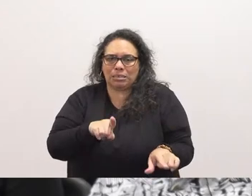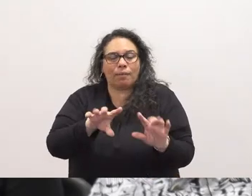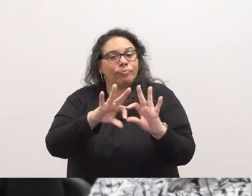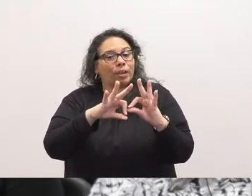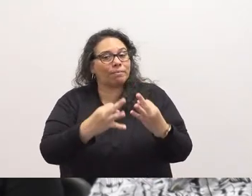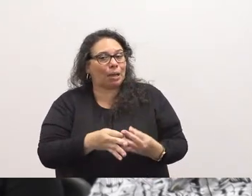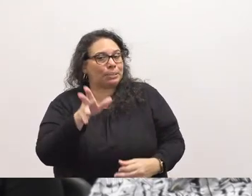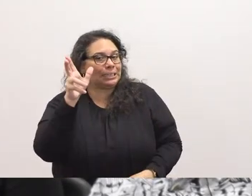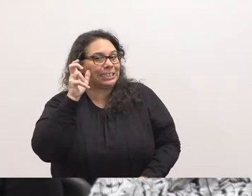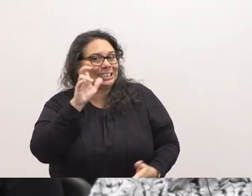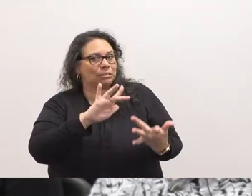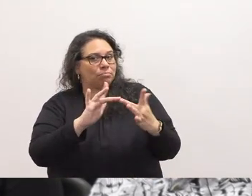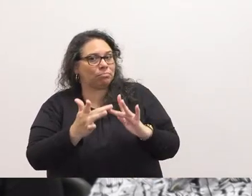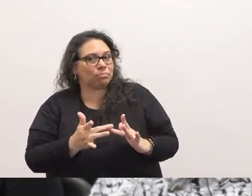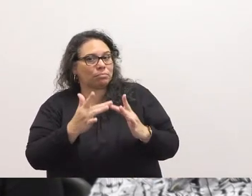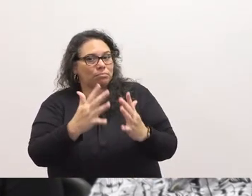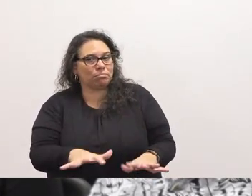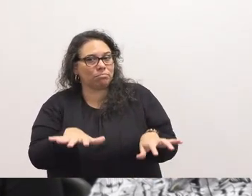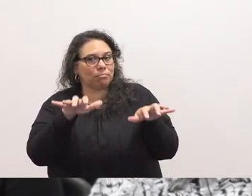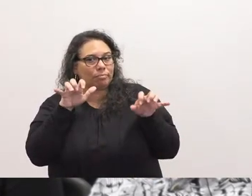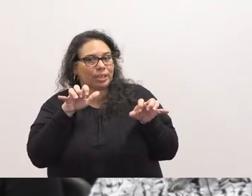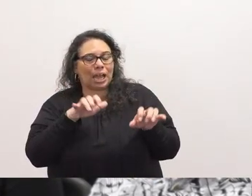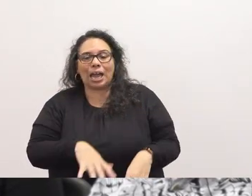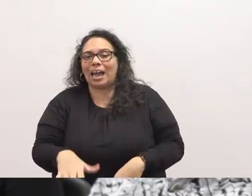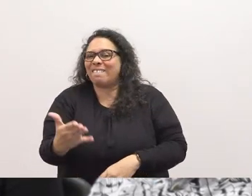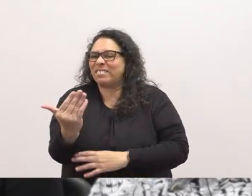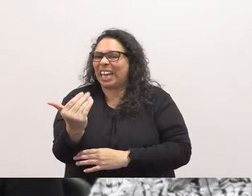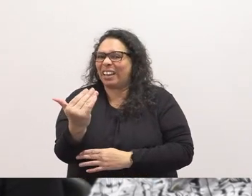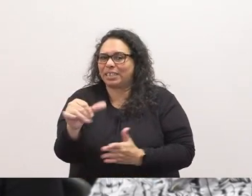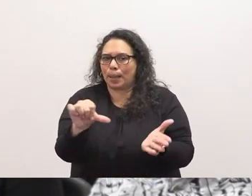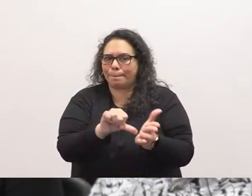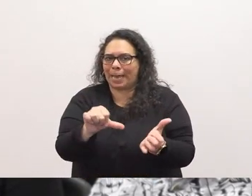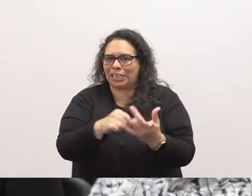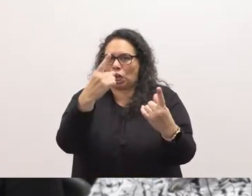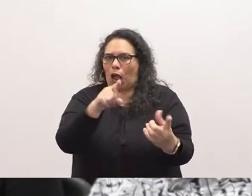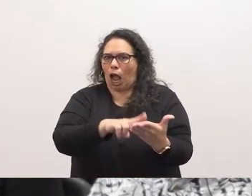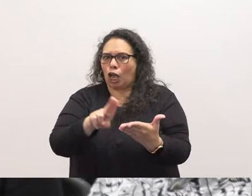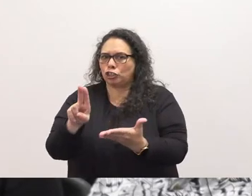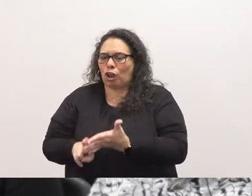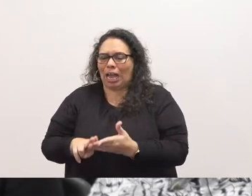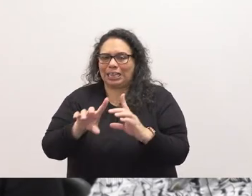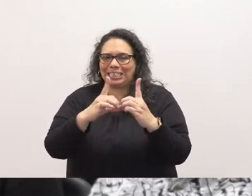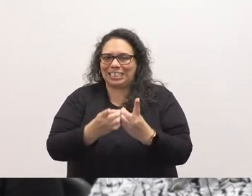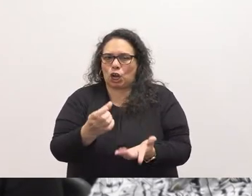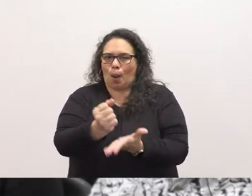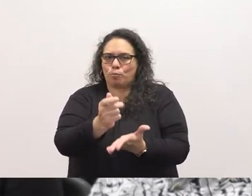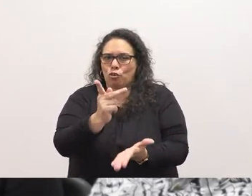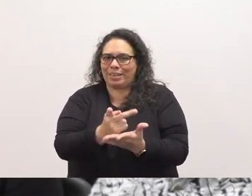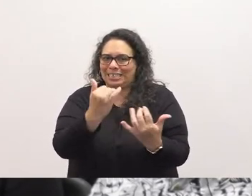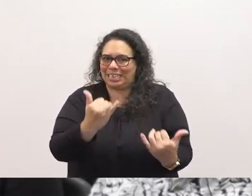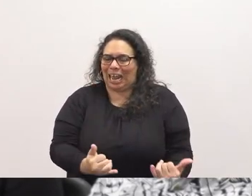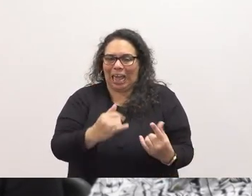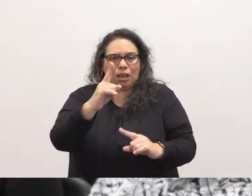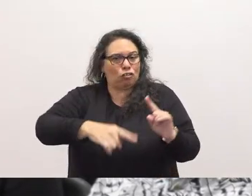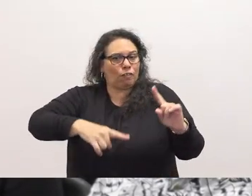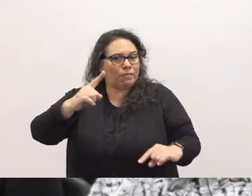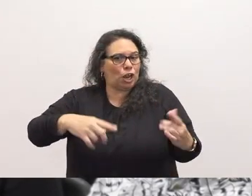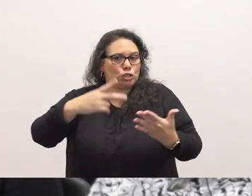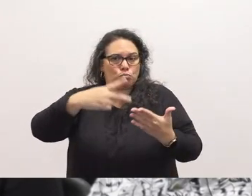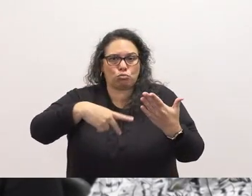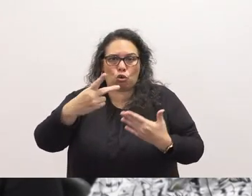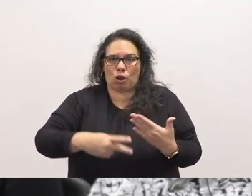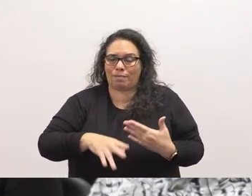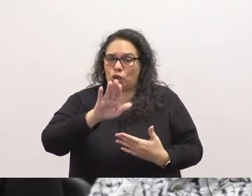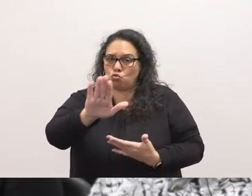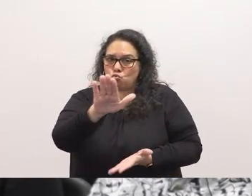families listening online and in the gallery, there are 15 pages of contracts that the district is approving today for various programs at your